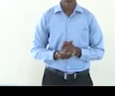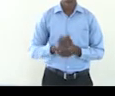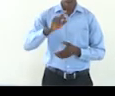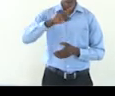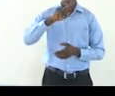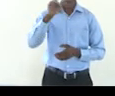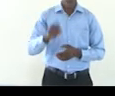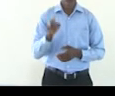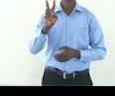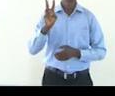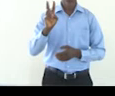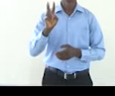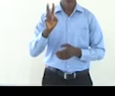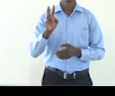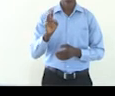Question two.